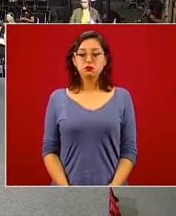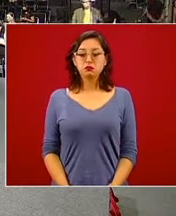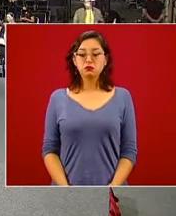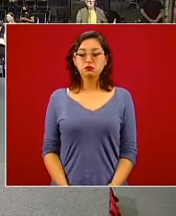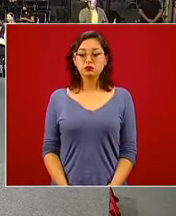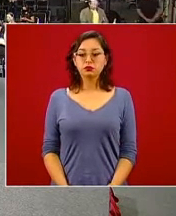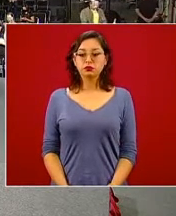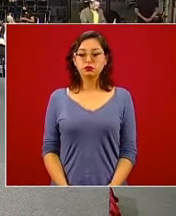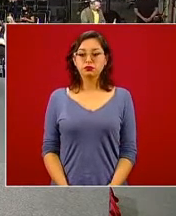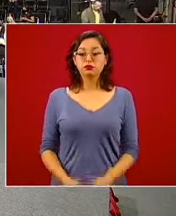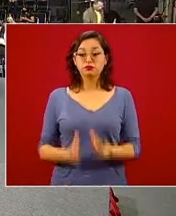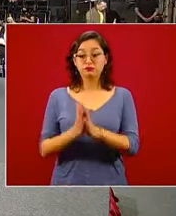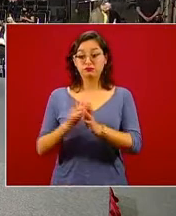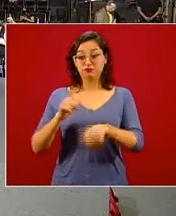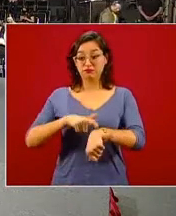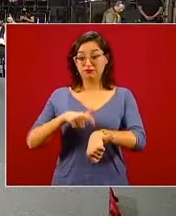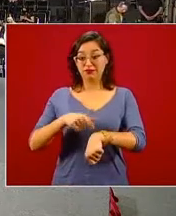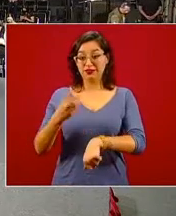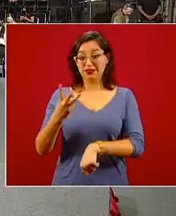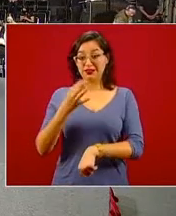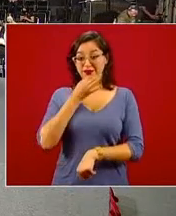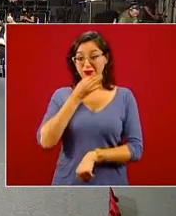Por favor, nos quedan 3 minutos.